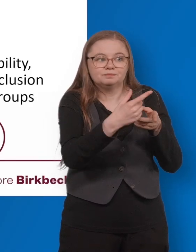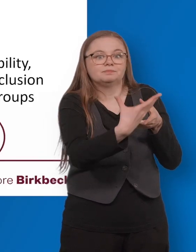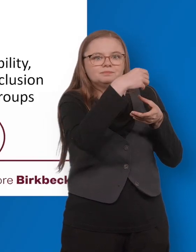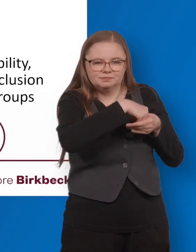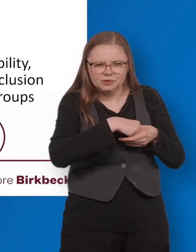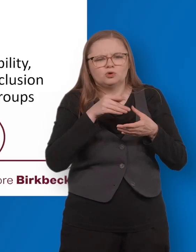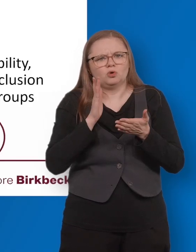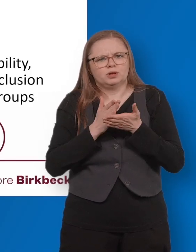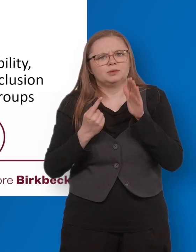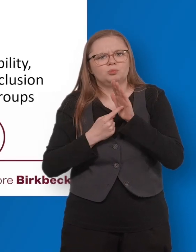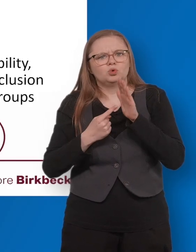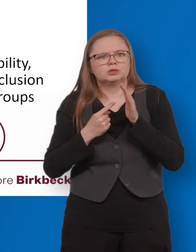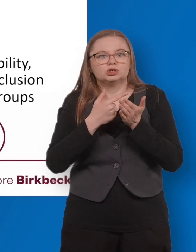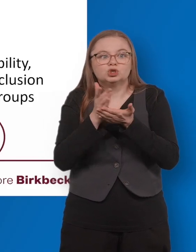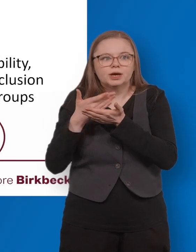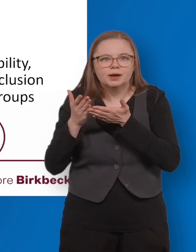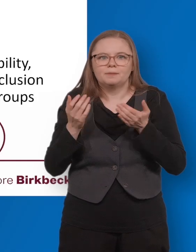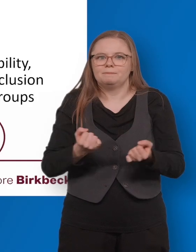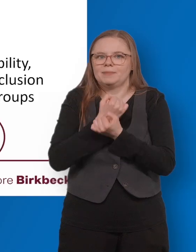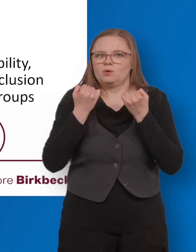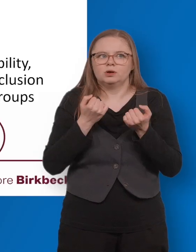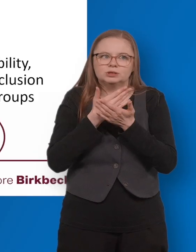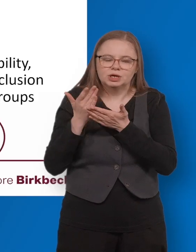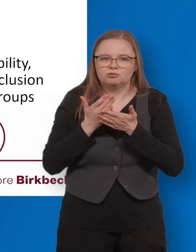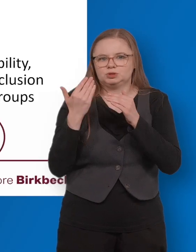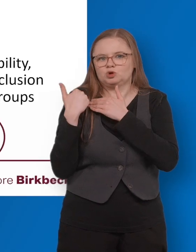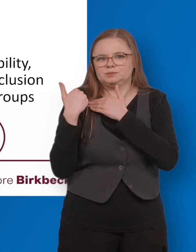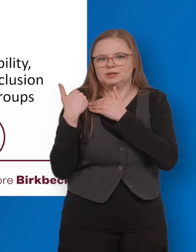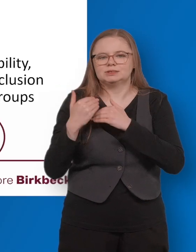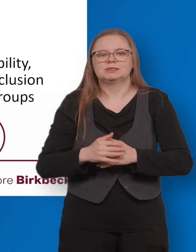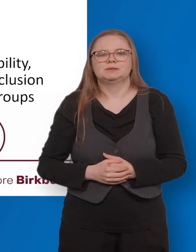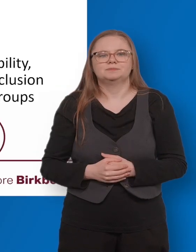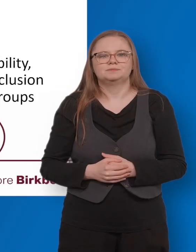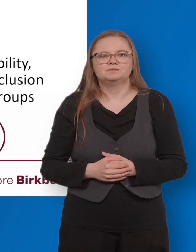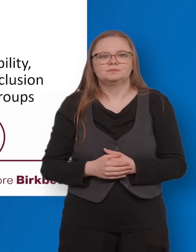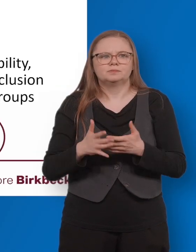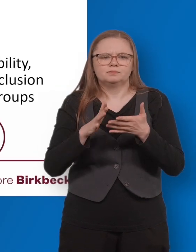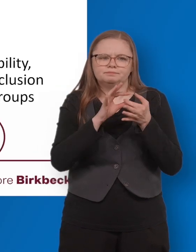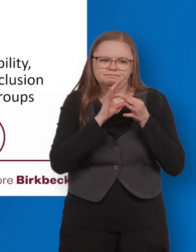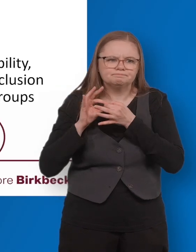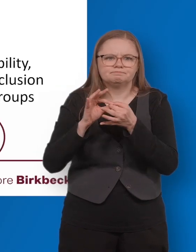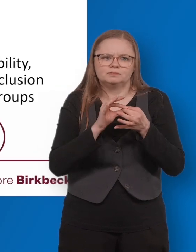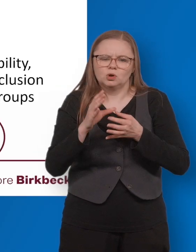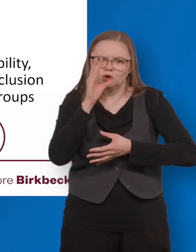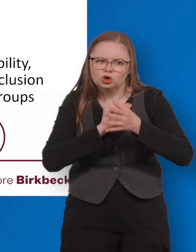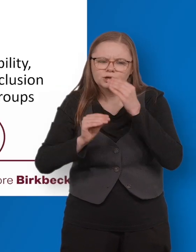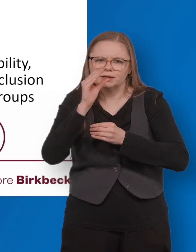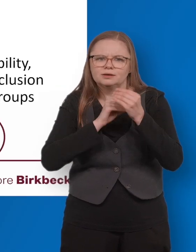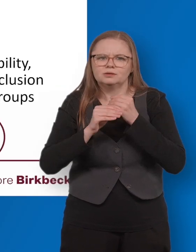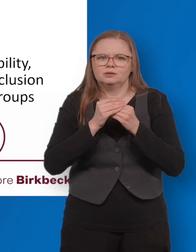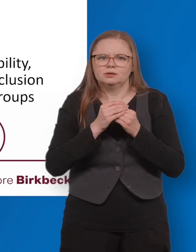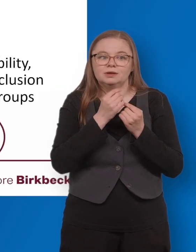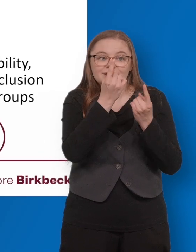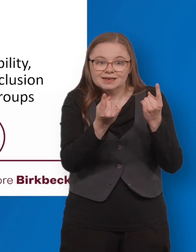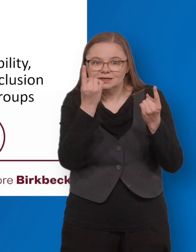and responsibility, where we all play our part, about mutual learning, where each voice is heard